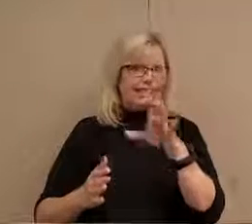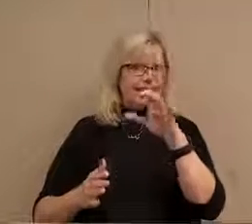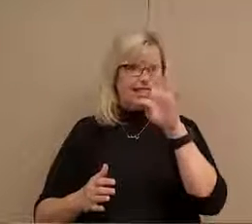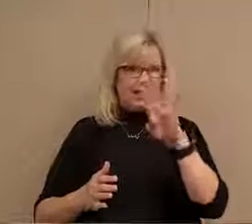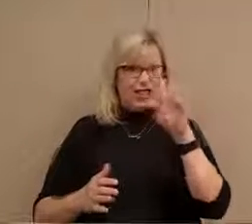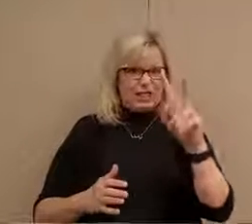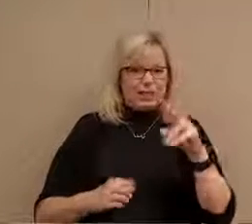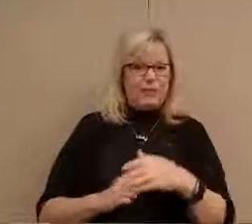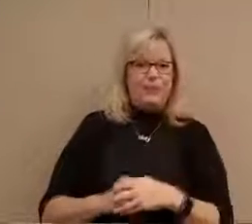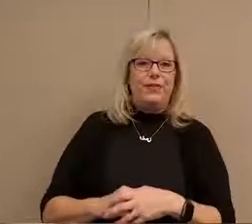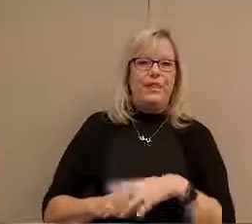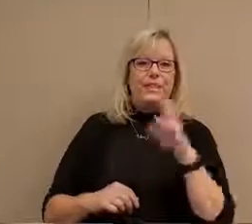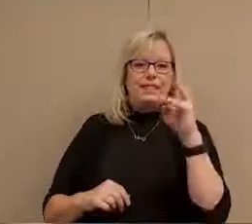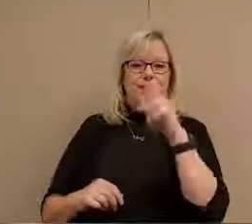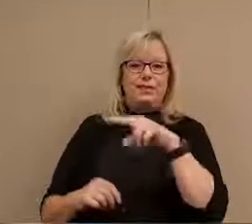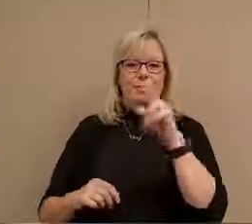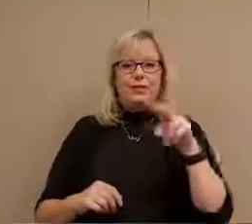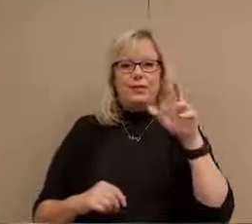3,642.